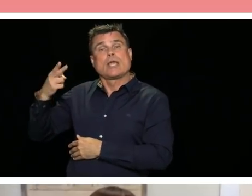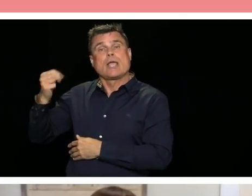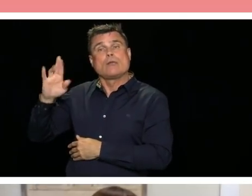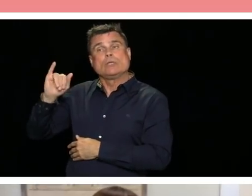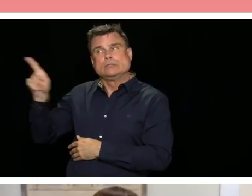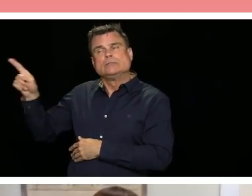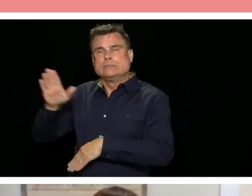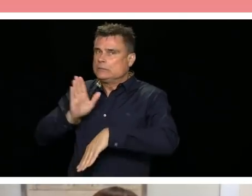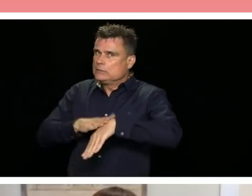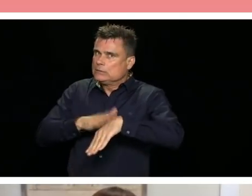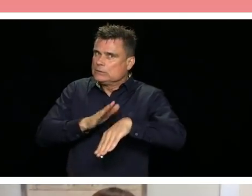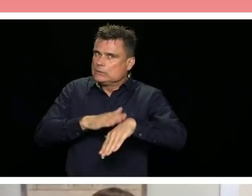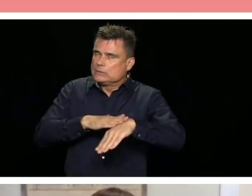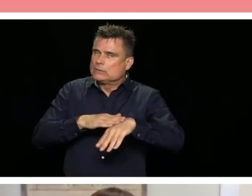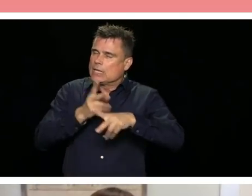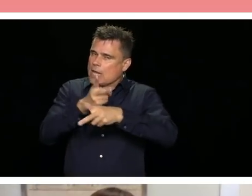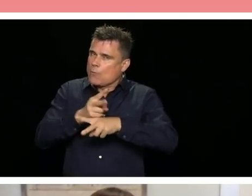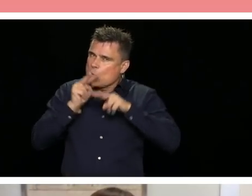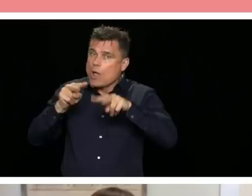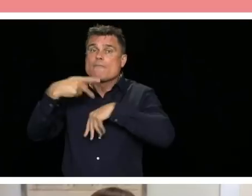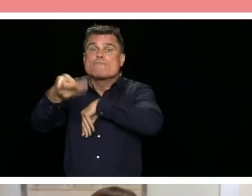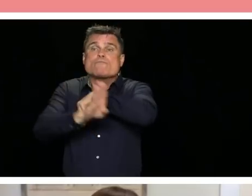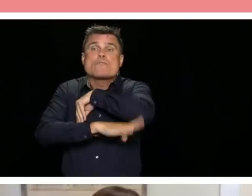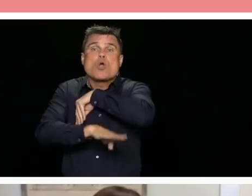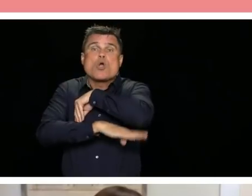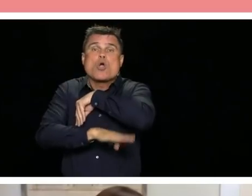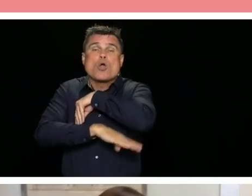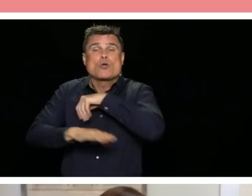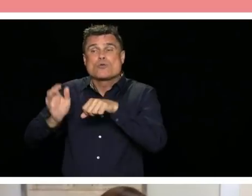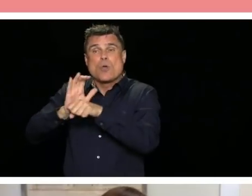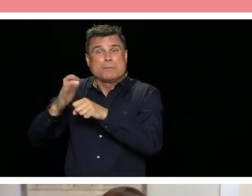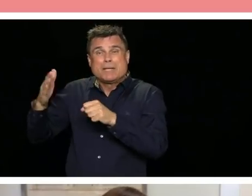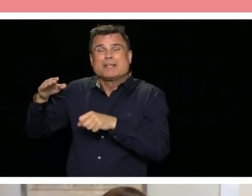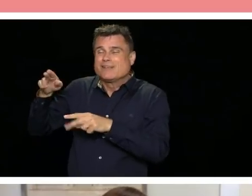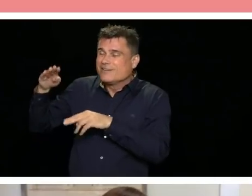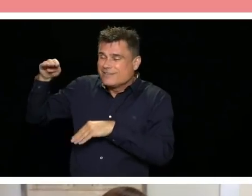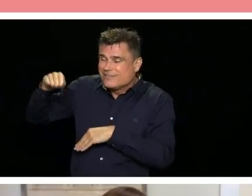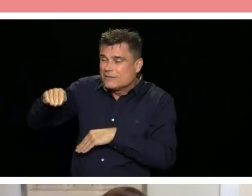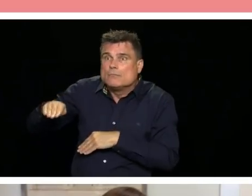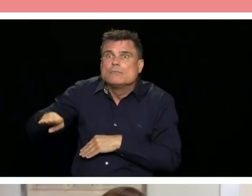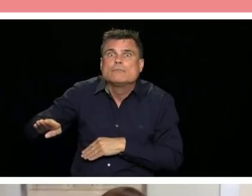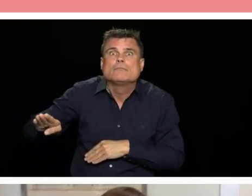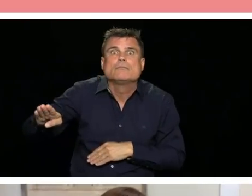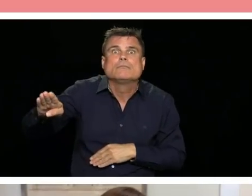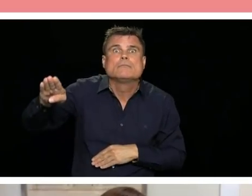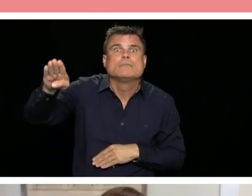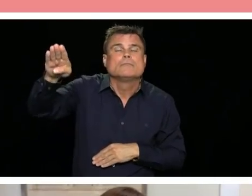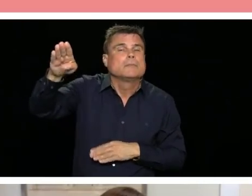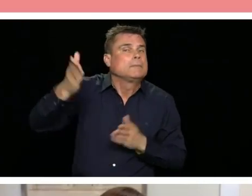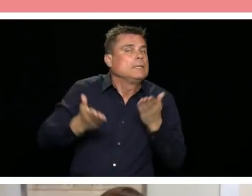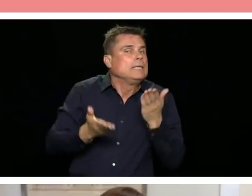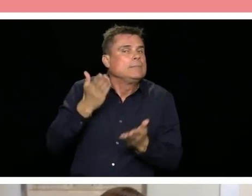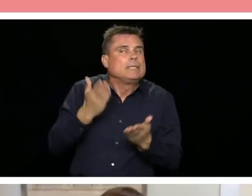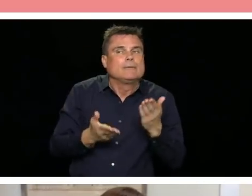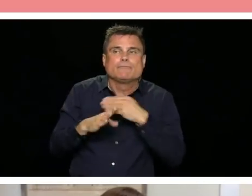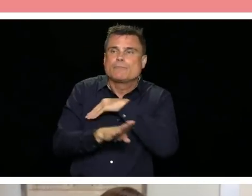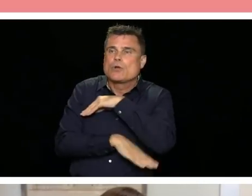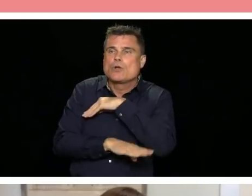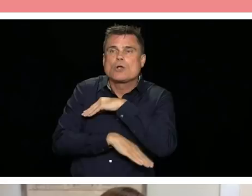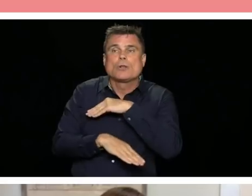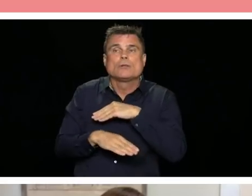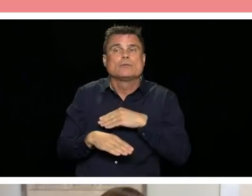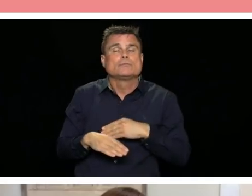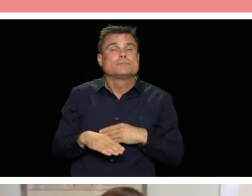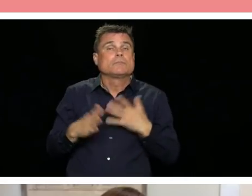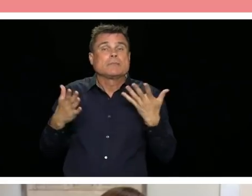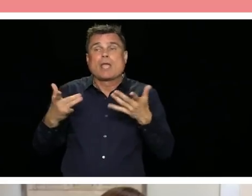It's a pandemic as well. People just don't talk about it. And there will be lots of other viruses that travel around. What we have in